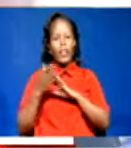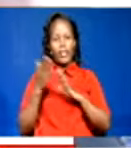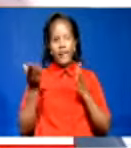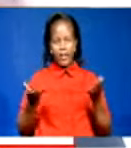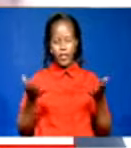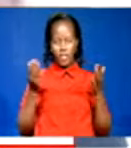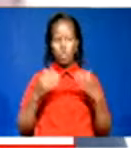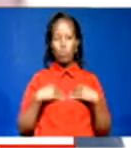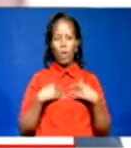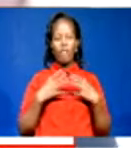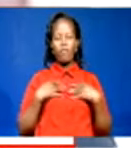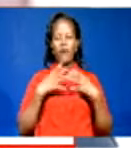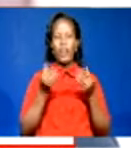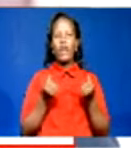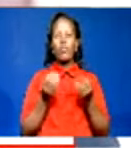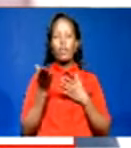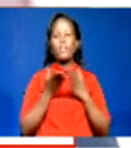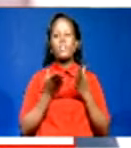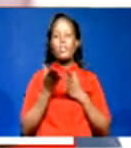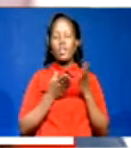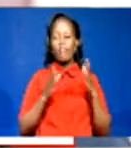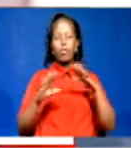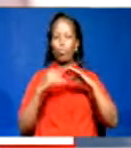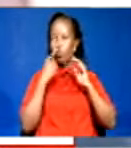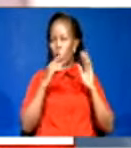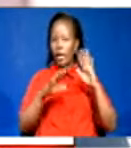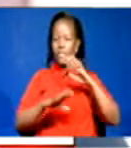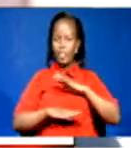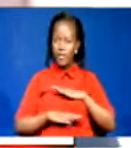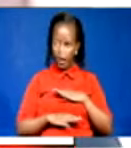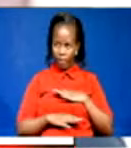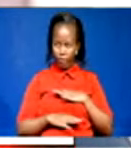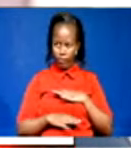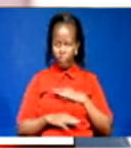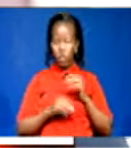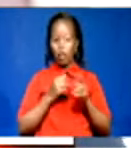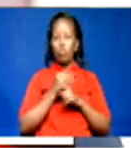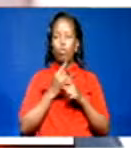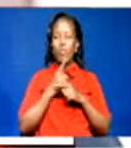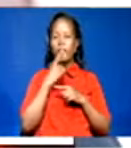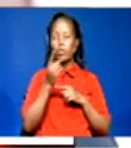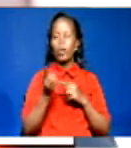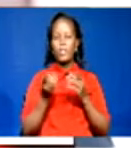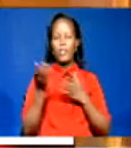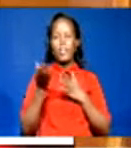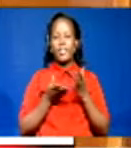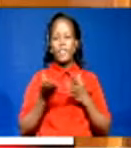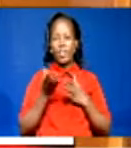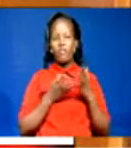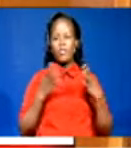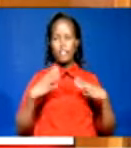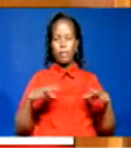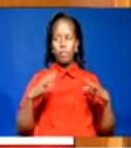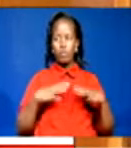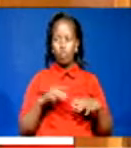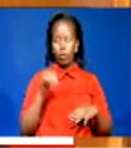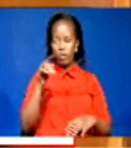wahudumu wa afya ambao inatosha kuhudumia wananchi wa Fino.